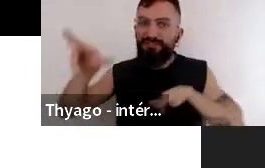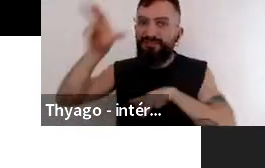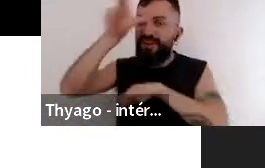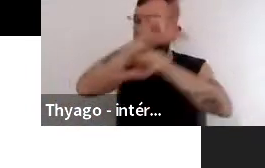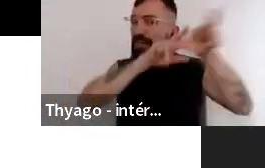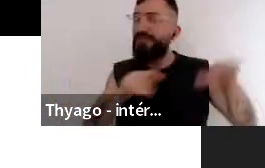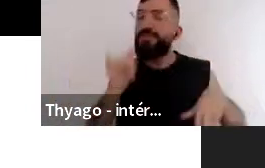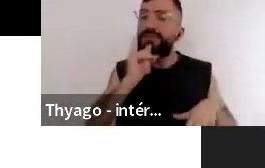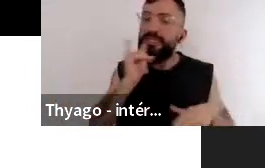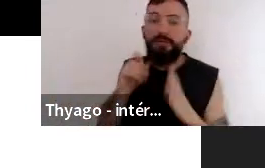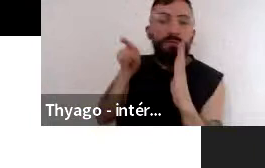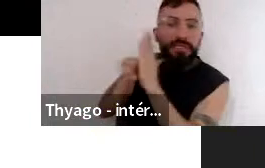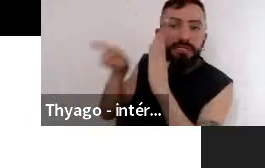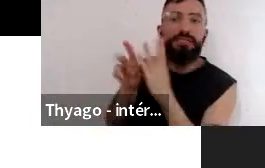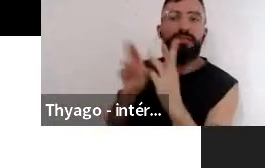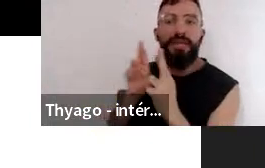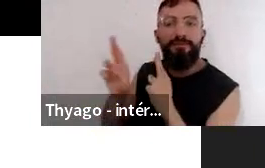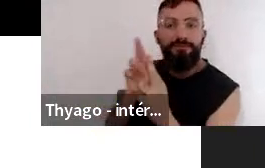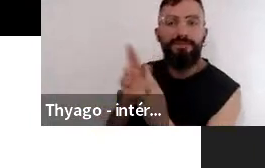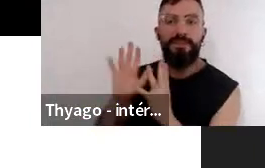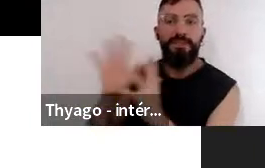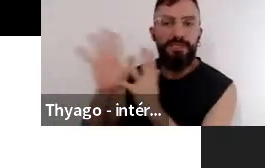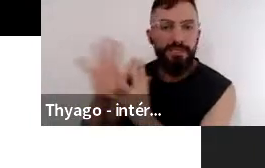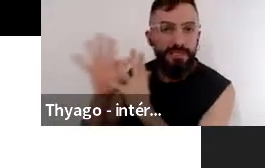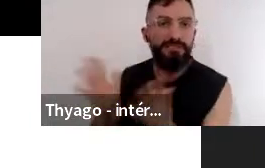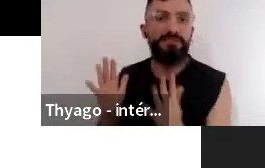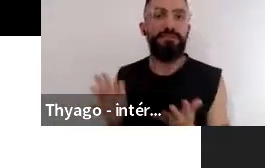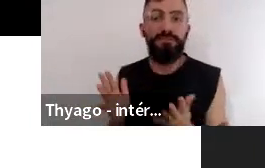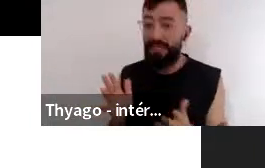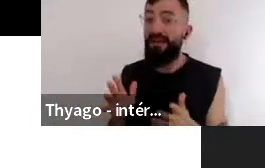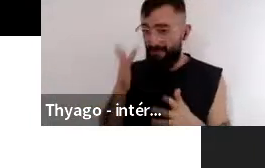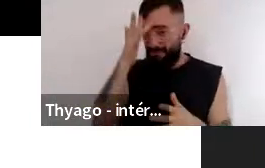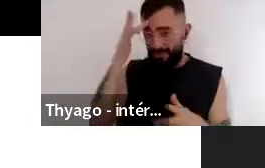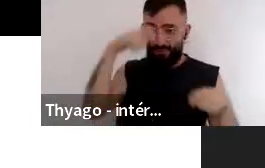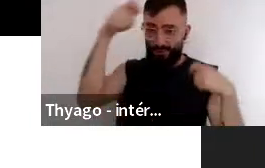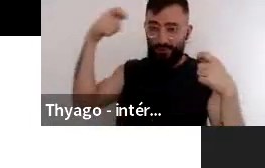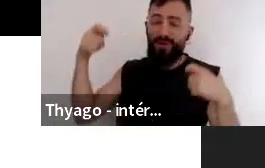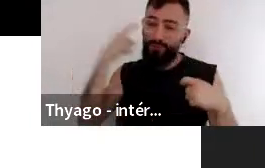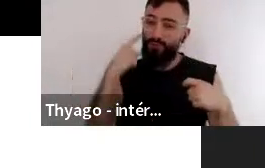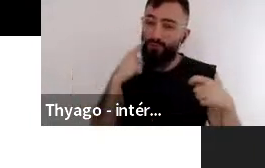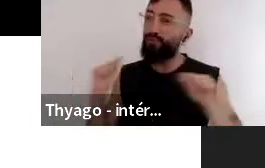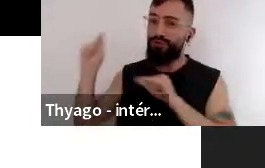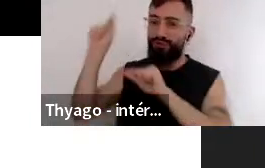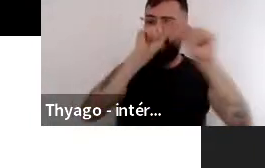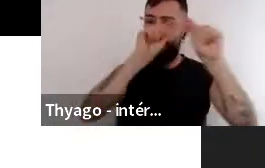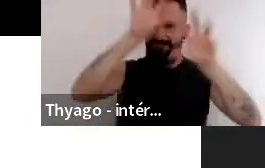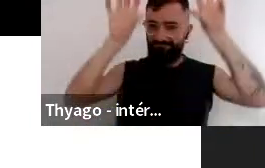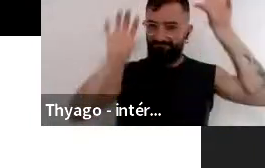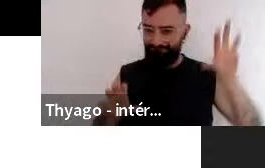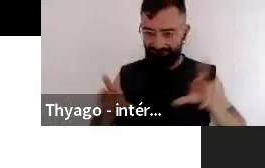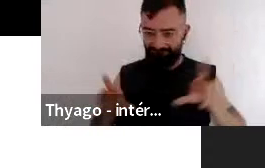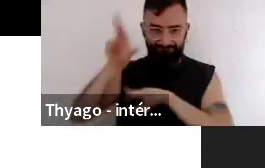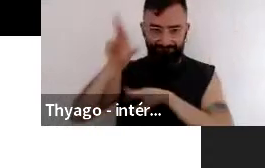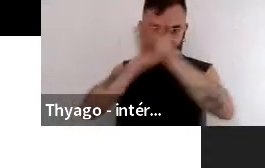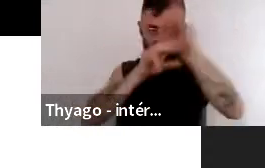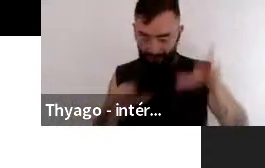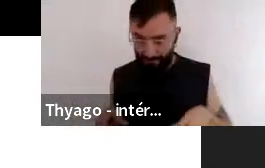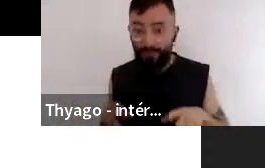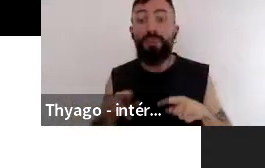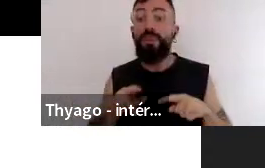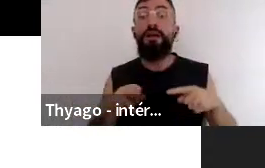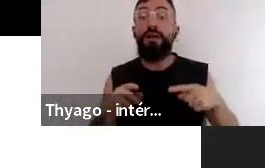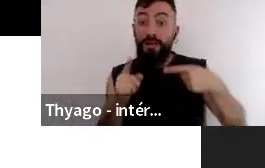with reference deaf signers from each Brazilian state. Second, to